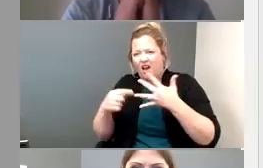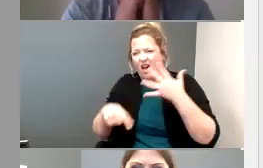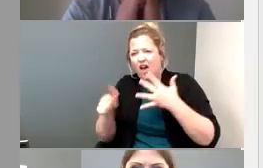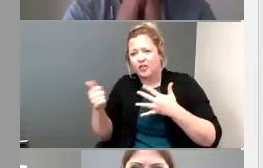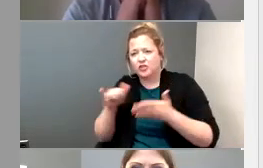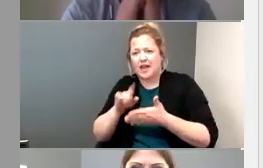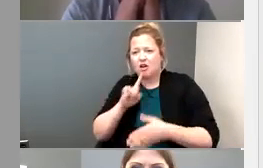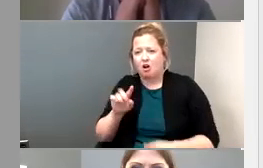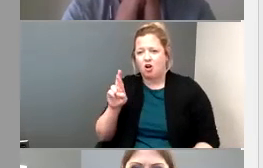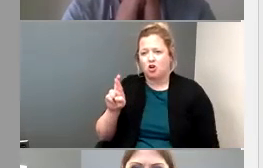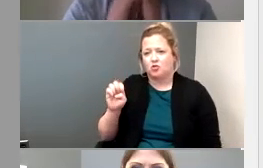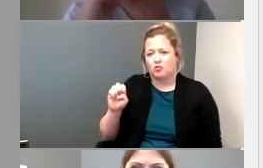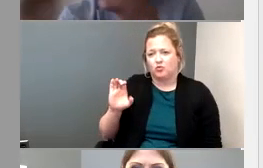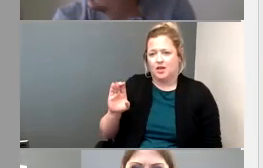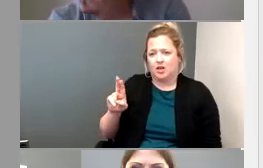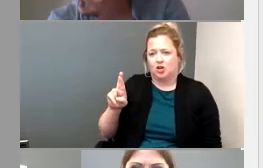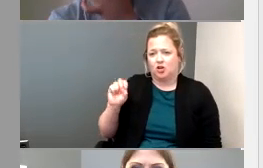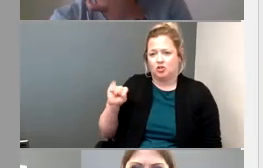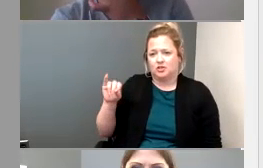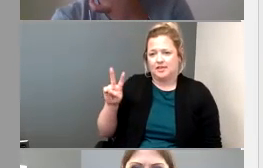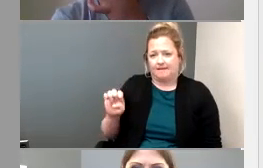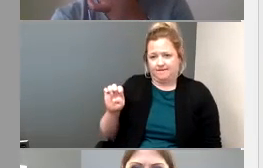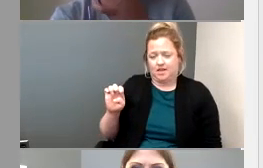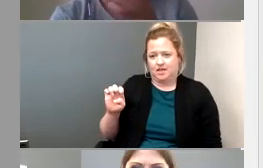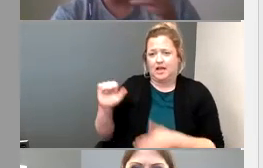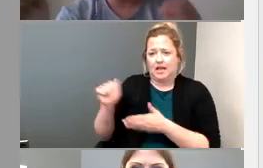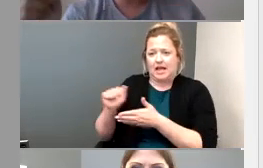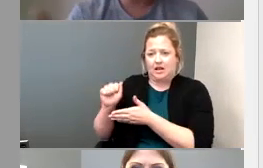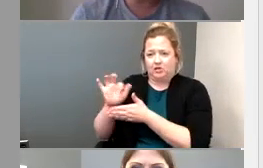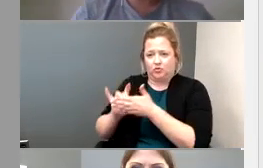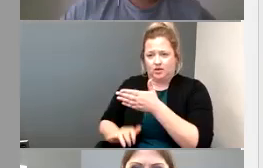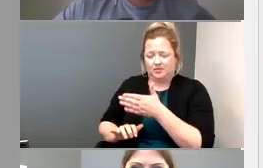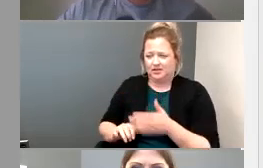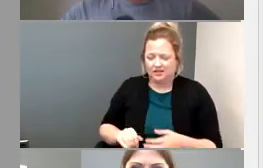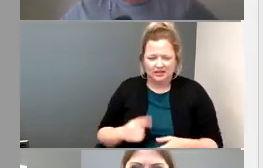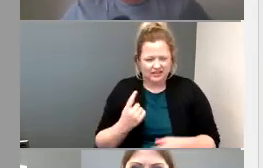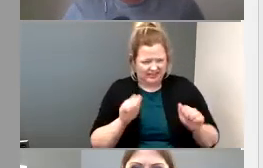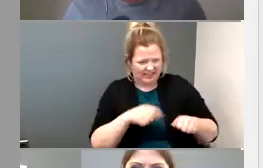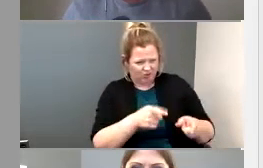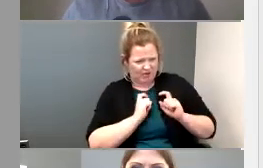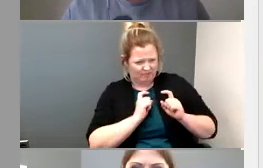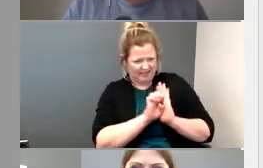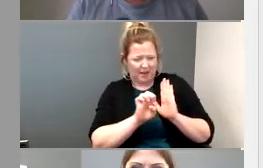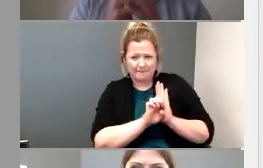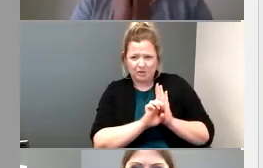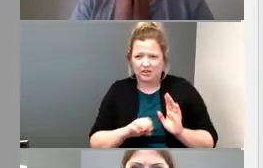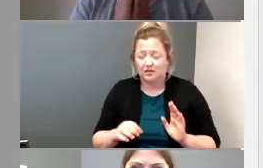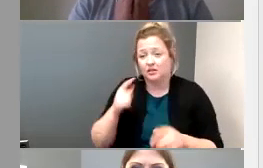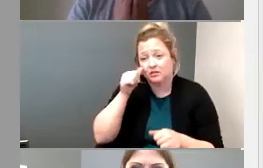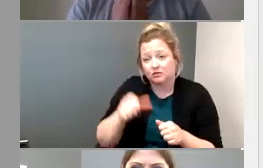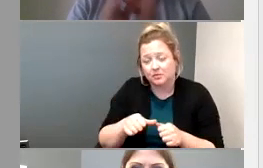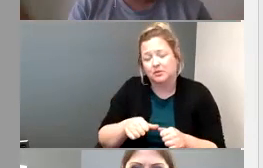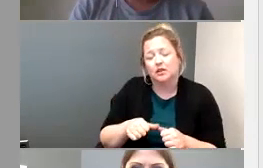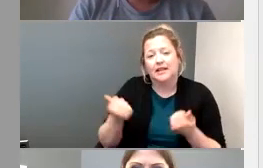Yes, quicksort. Okay, fine. I guess that's always remember that those are your algorithms, but anything